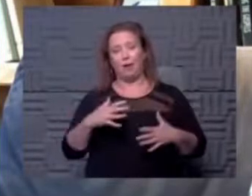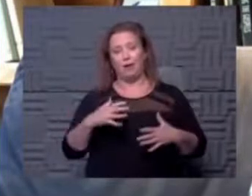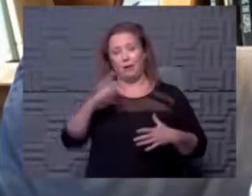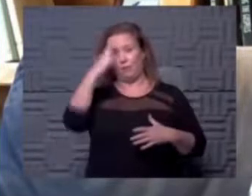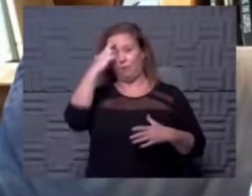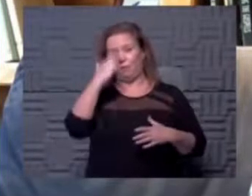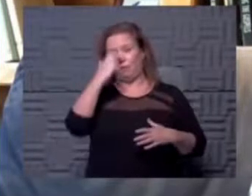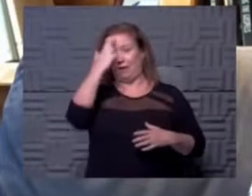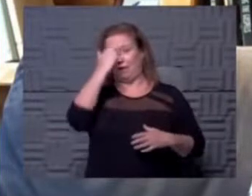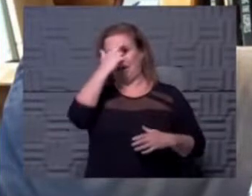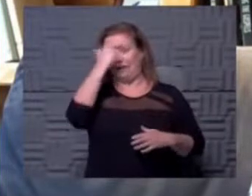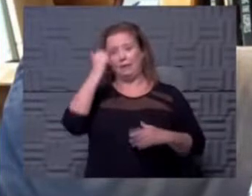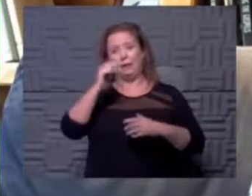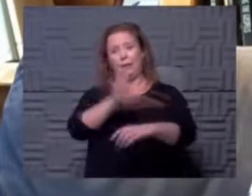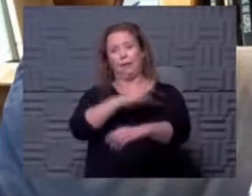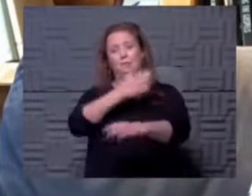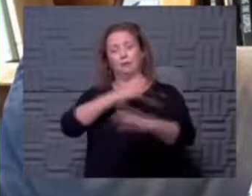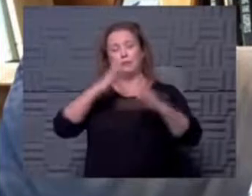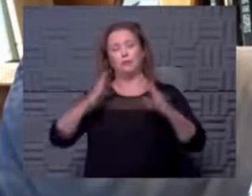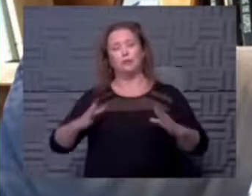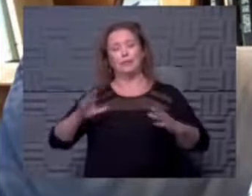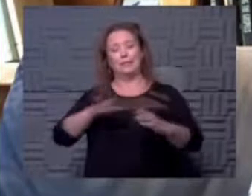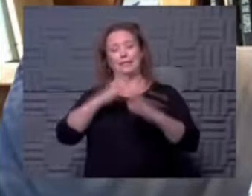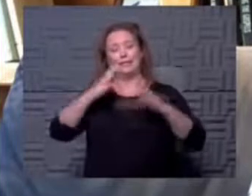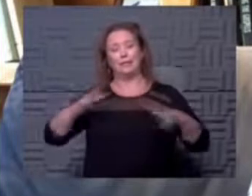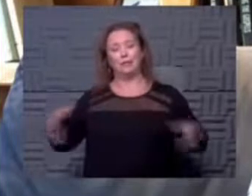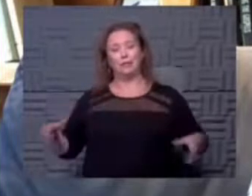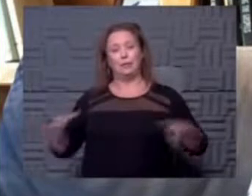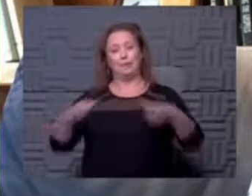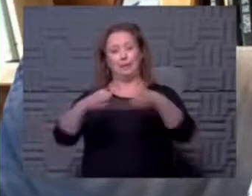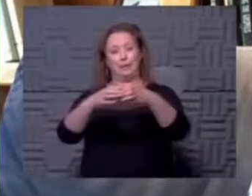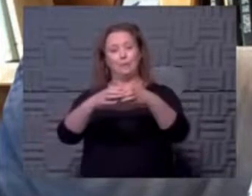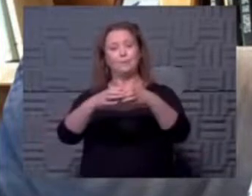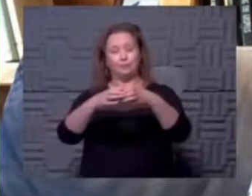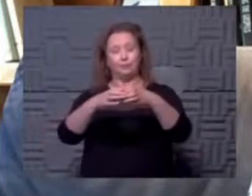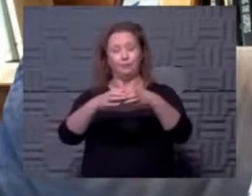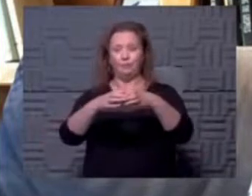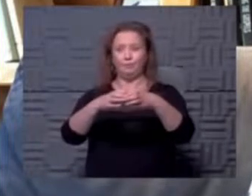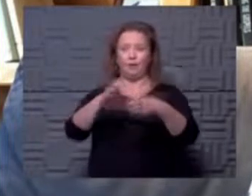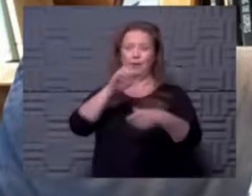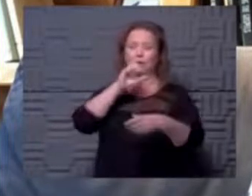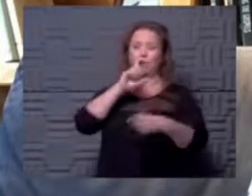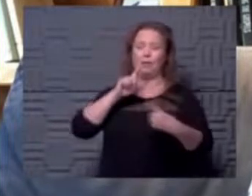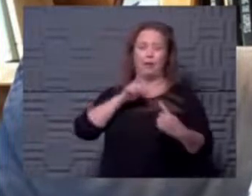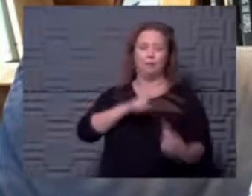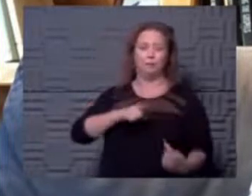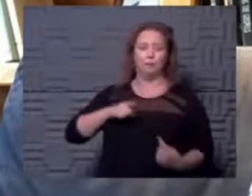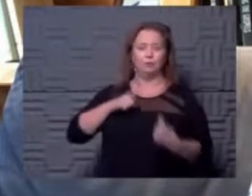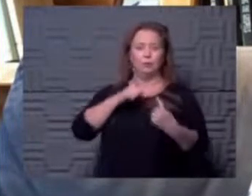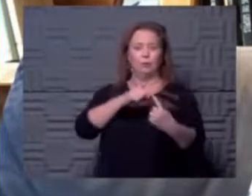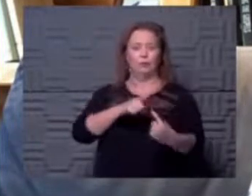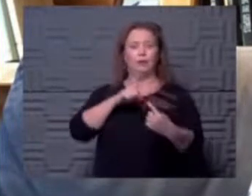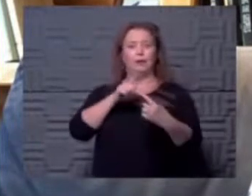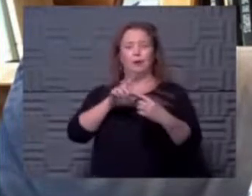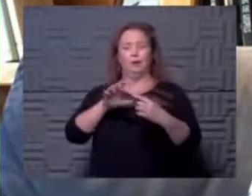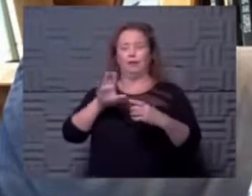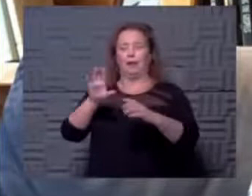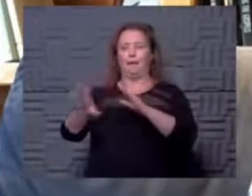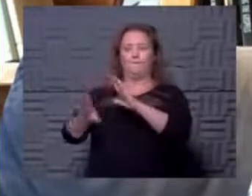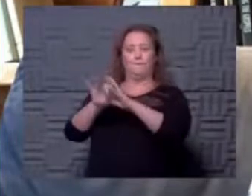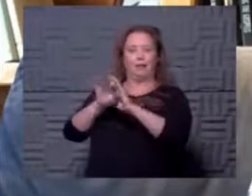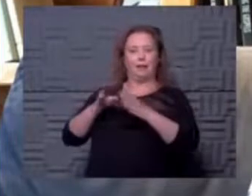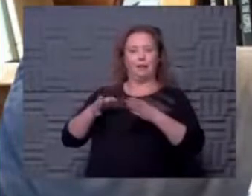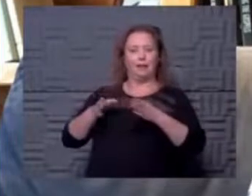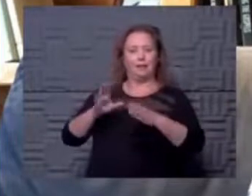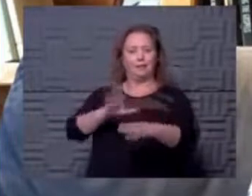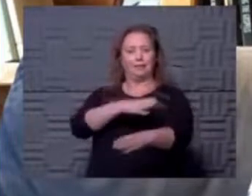Roman Catholic musicians and singers came together. And when I'm really struggling, I find that song and